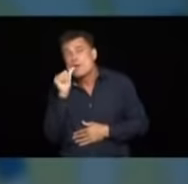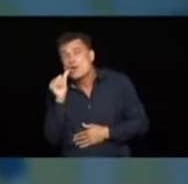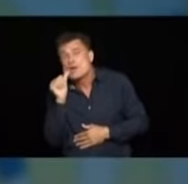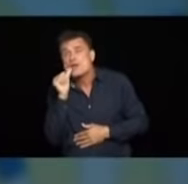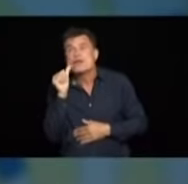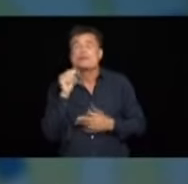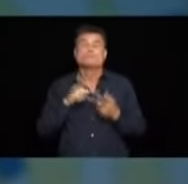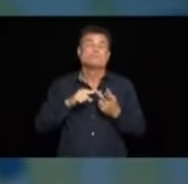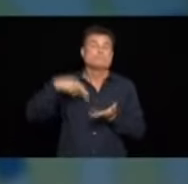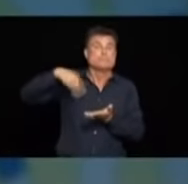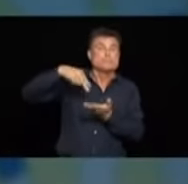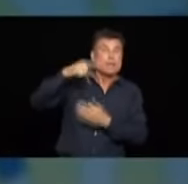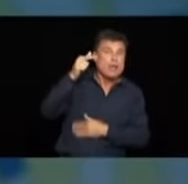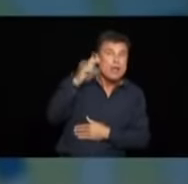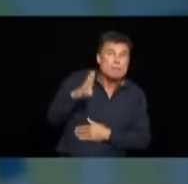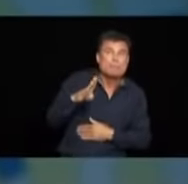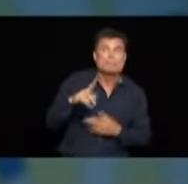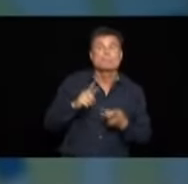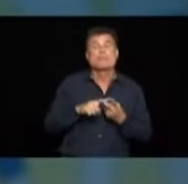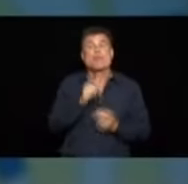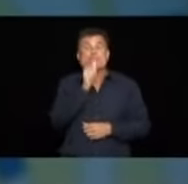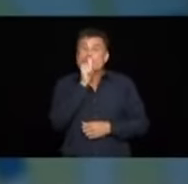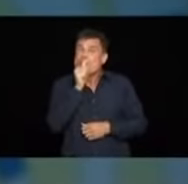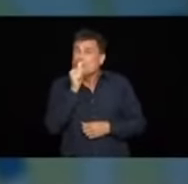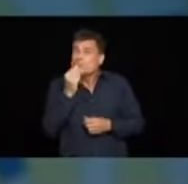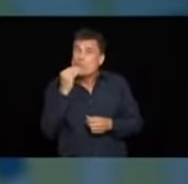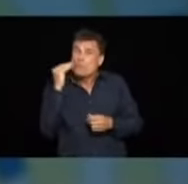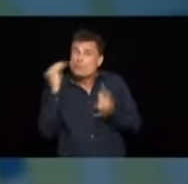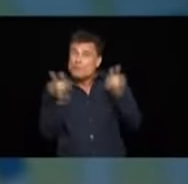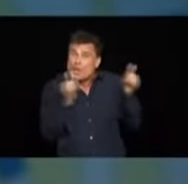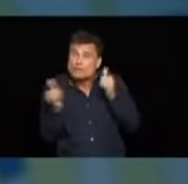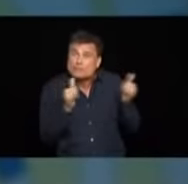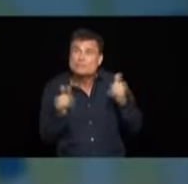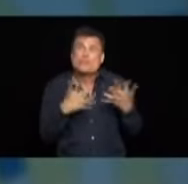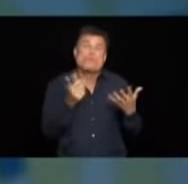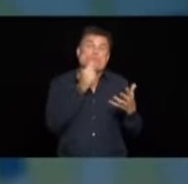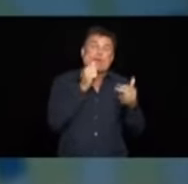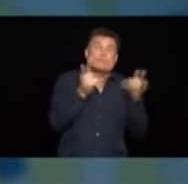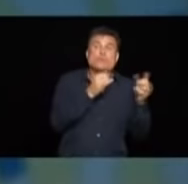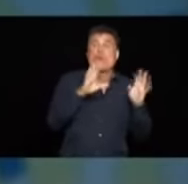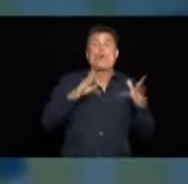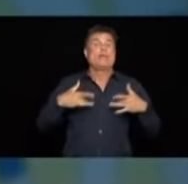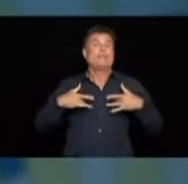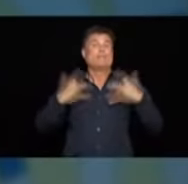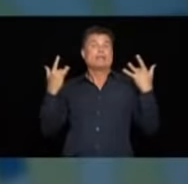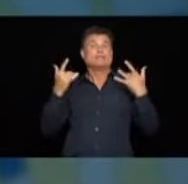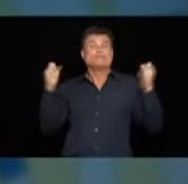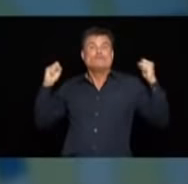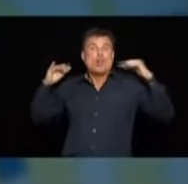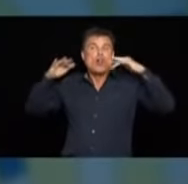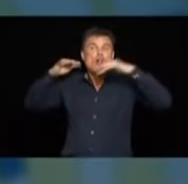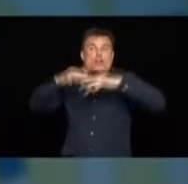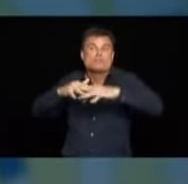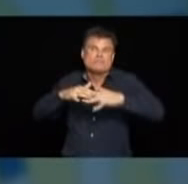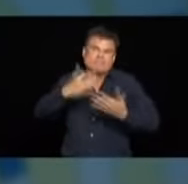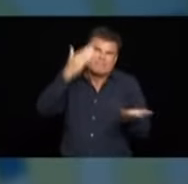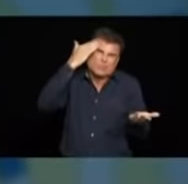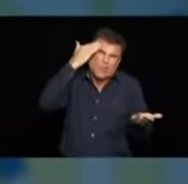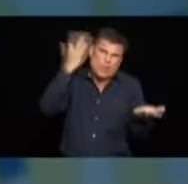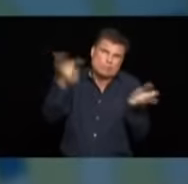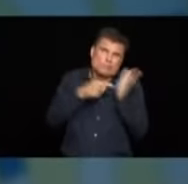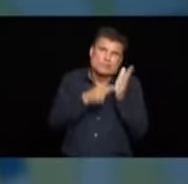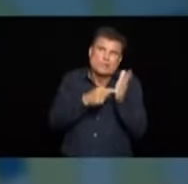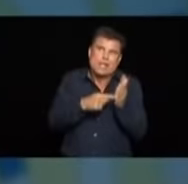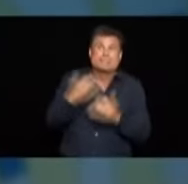about in the last few weeks, as well as private parties and events. And this should be no surprise, as we know we've been reporting on the